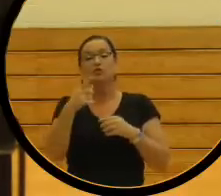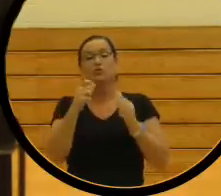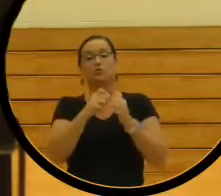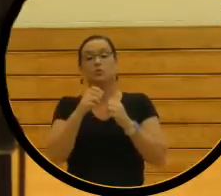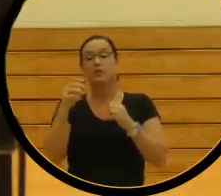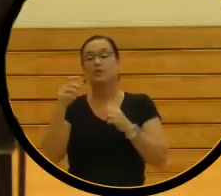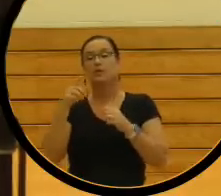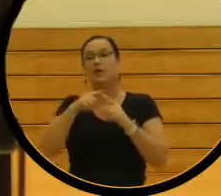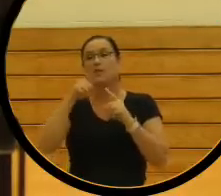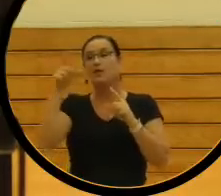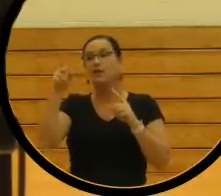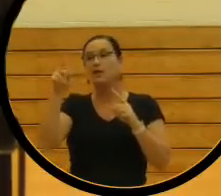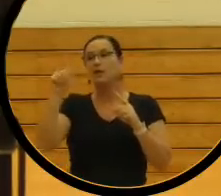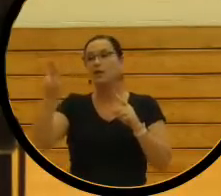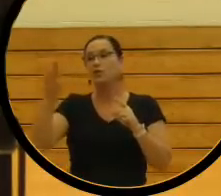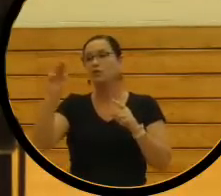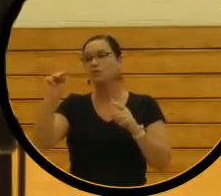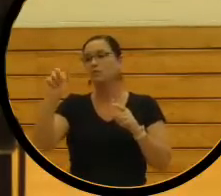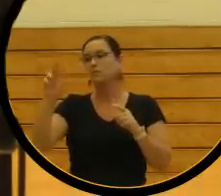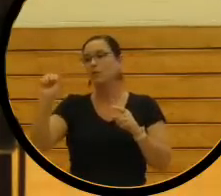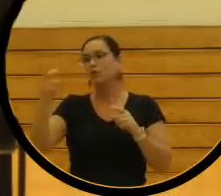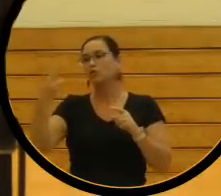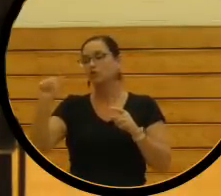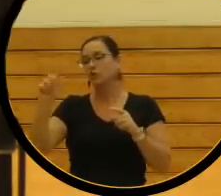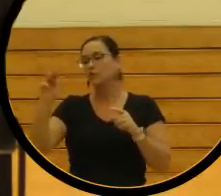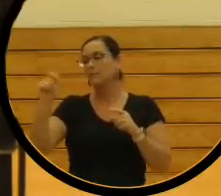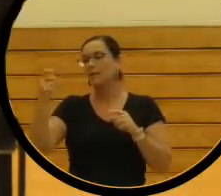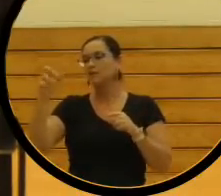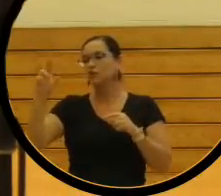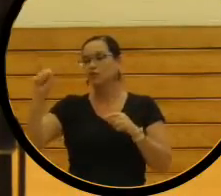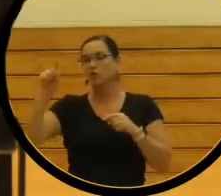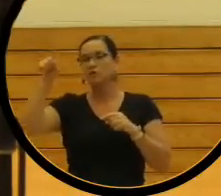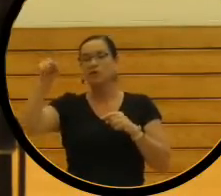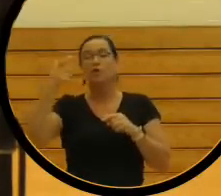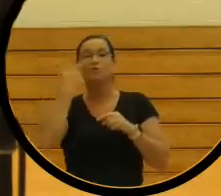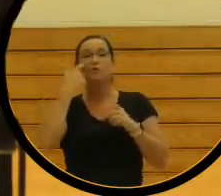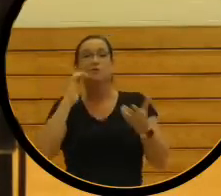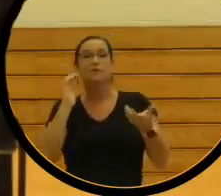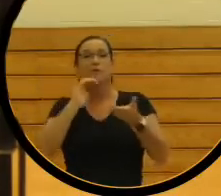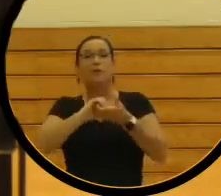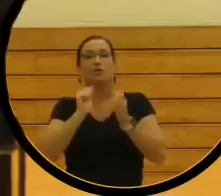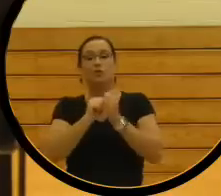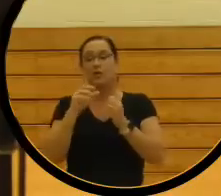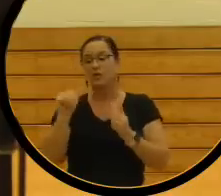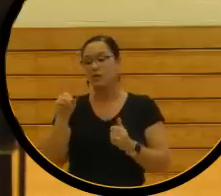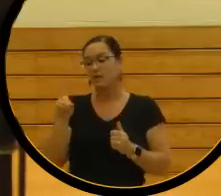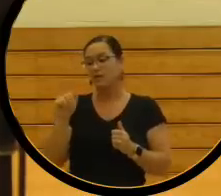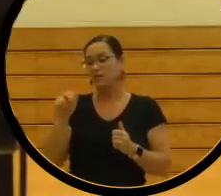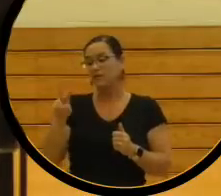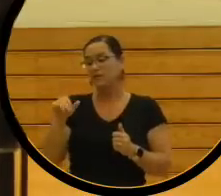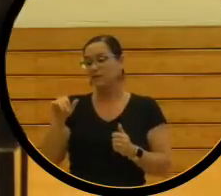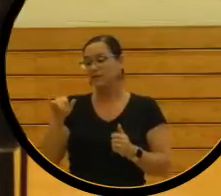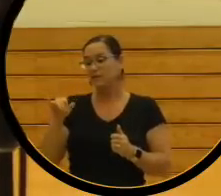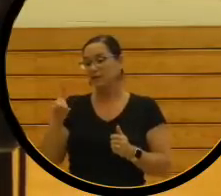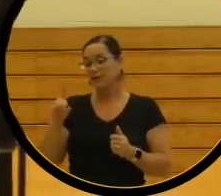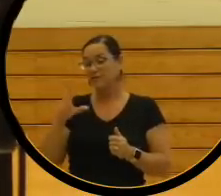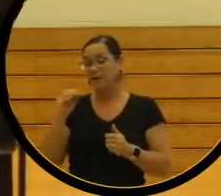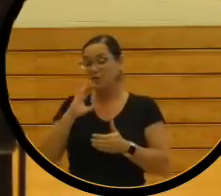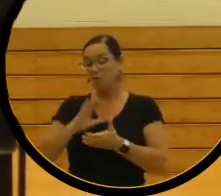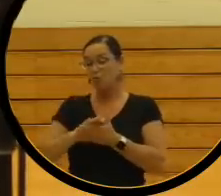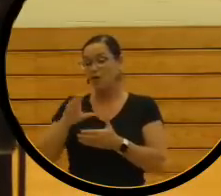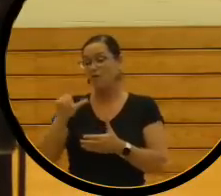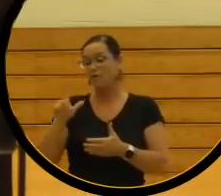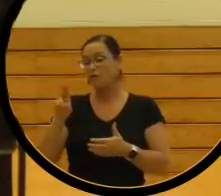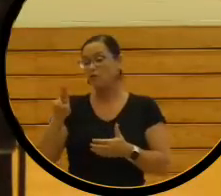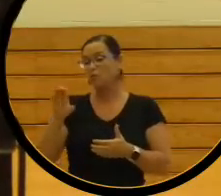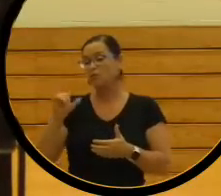Marsha Masters and the Honganji out there. We've recently partnered with David Anitok and his wife Lucinda in